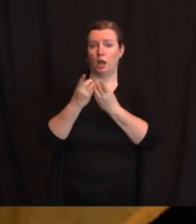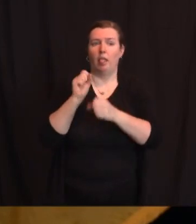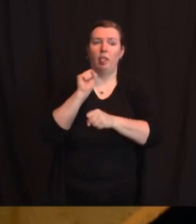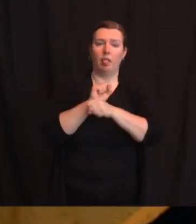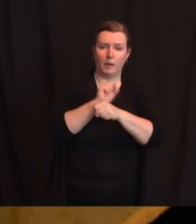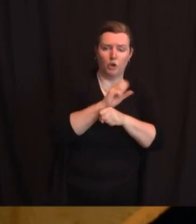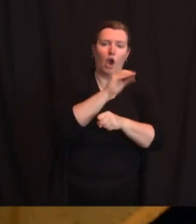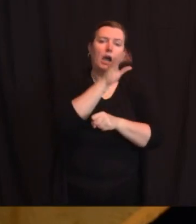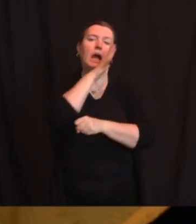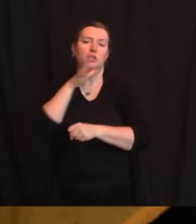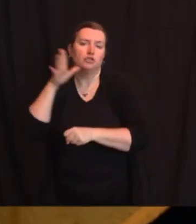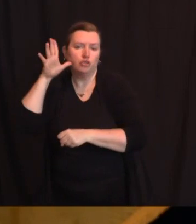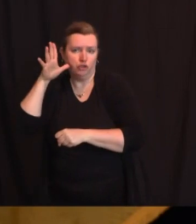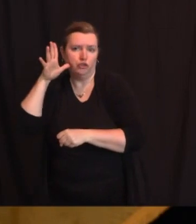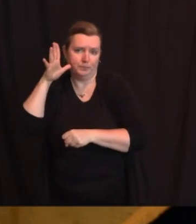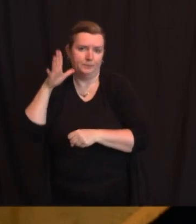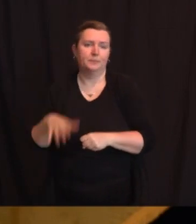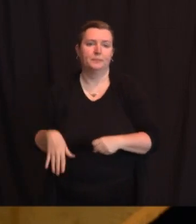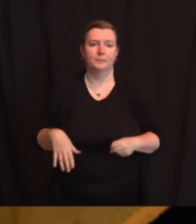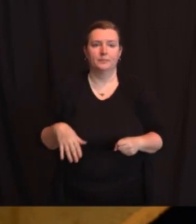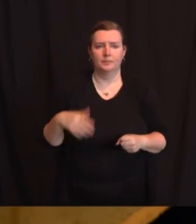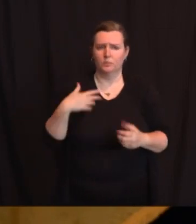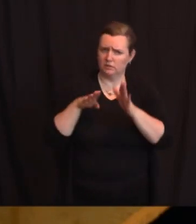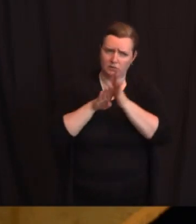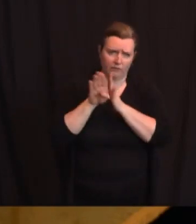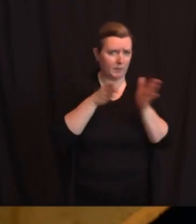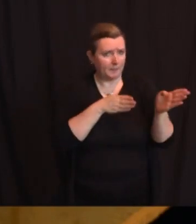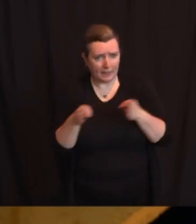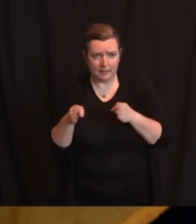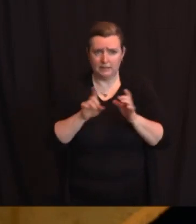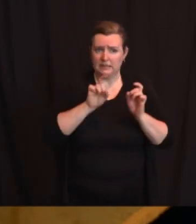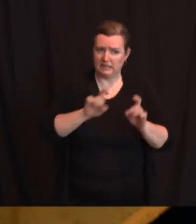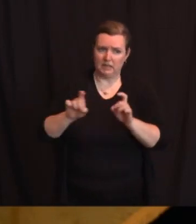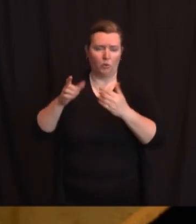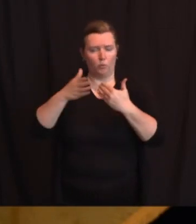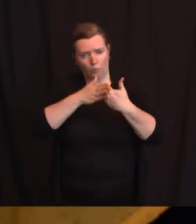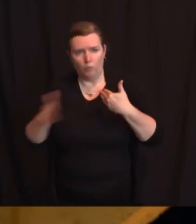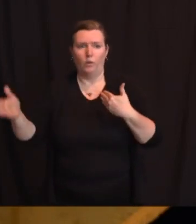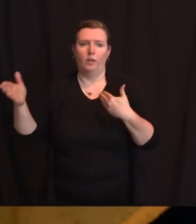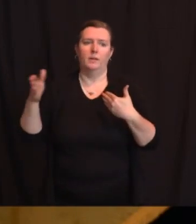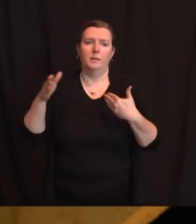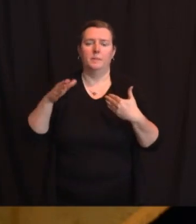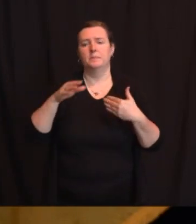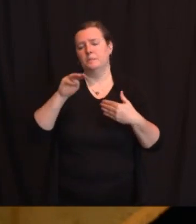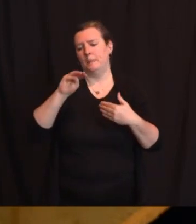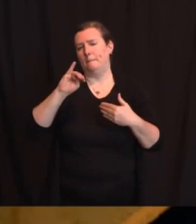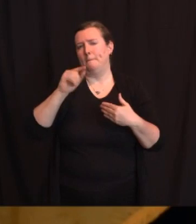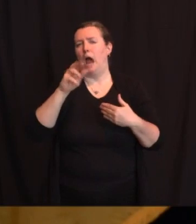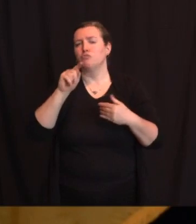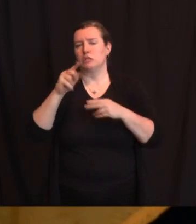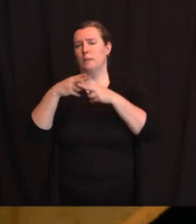been developed to test all seasonal workers, and 4 additional farms will be tested this